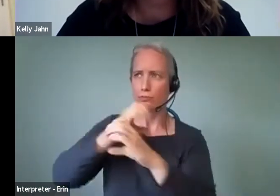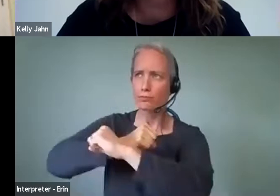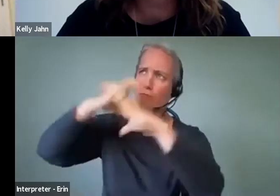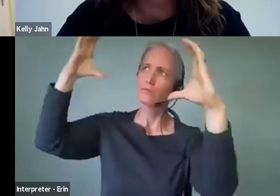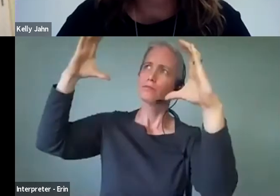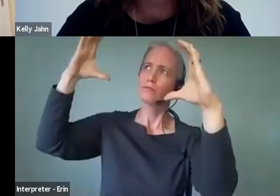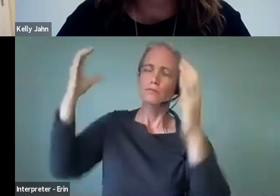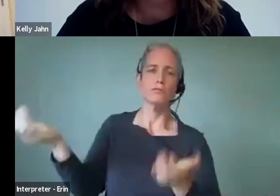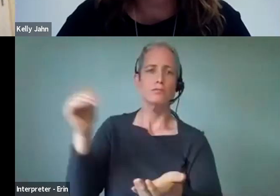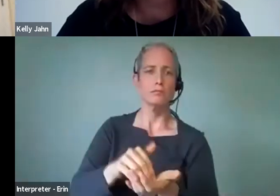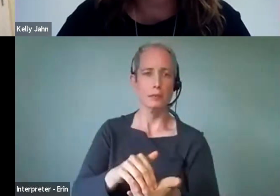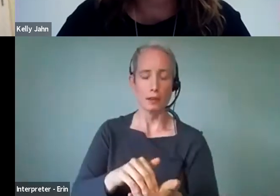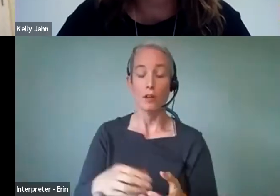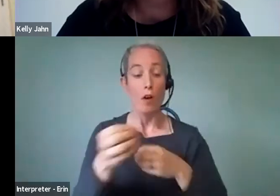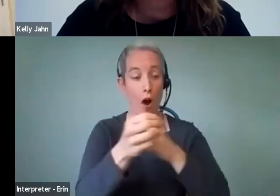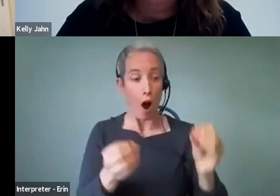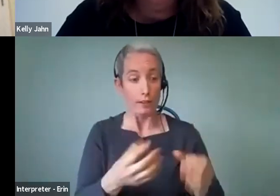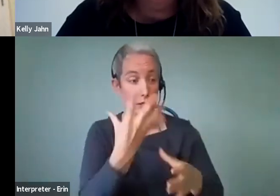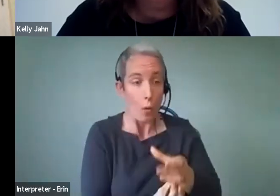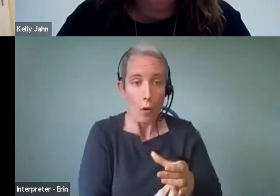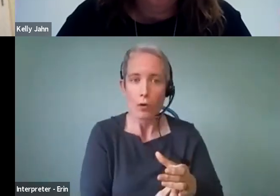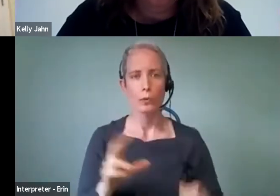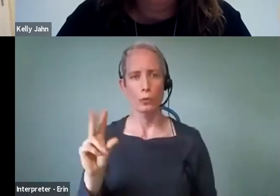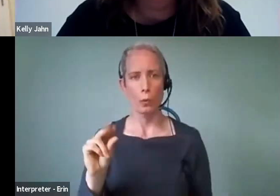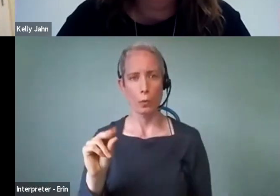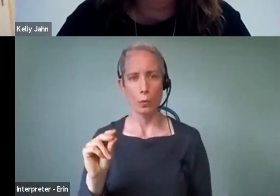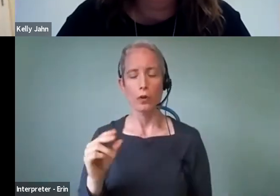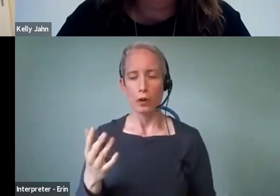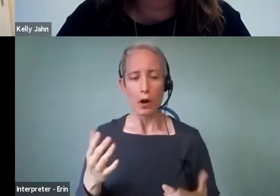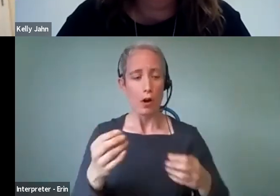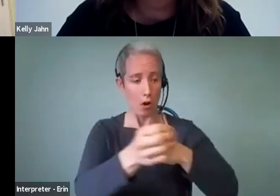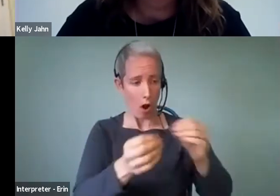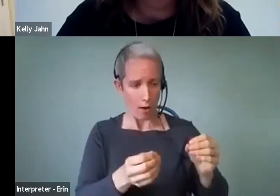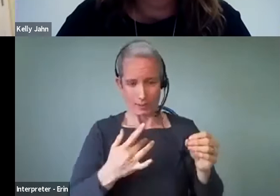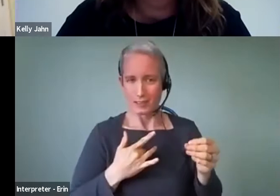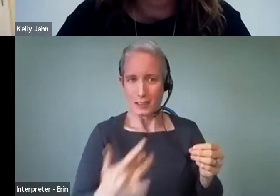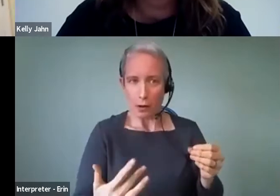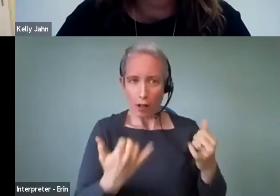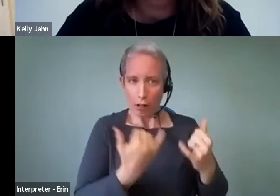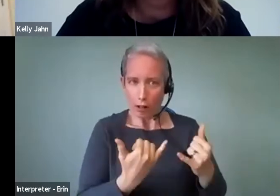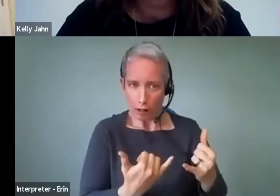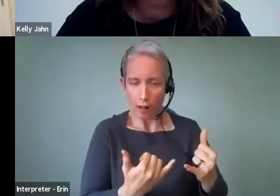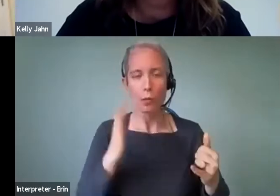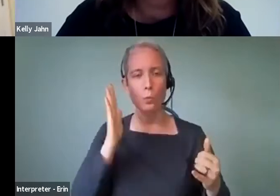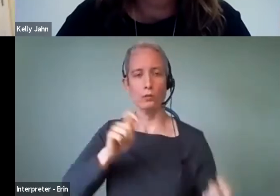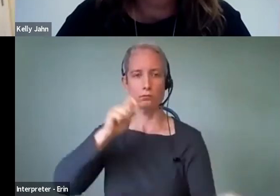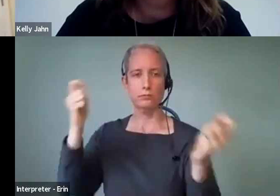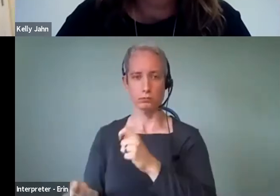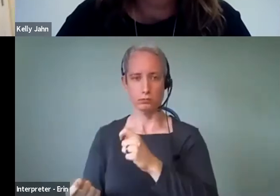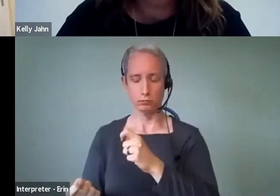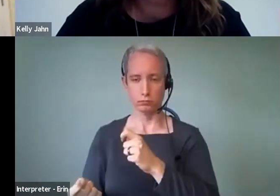is not going to go away, but as we know it, is being challenged. There are more than 50% of the